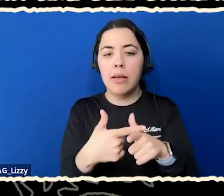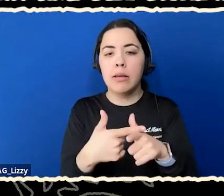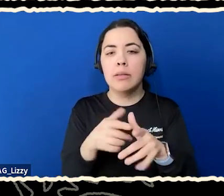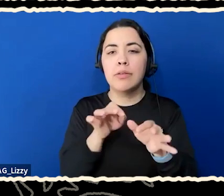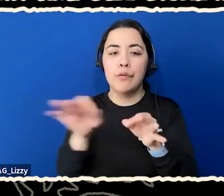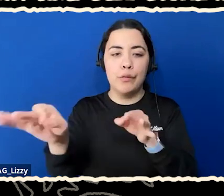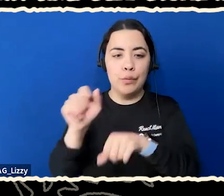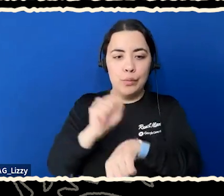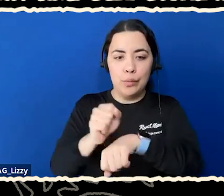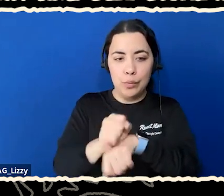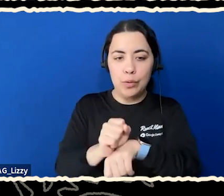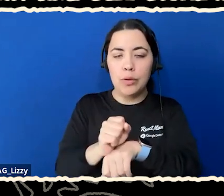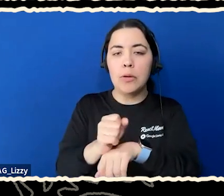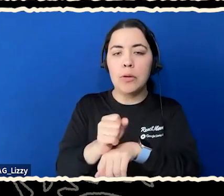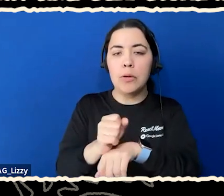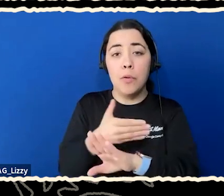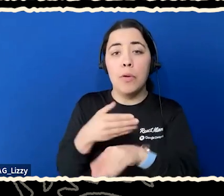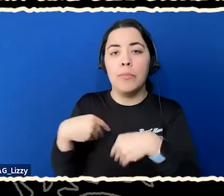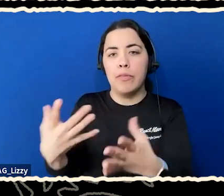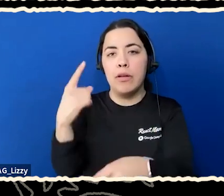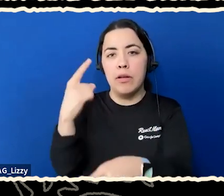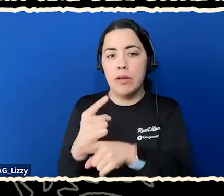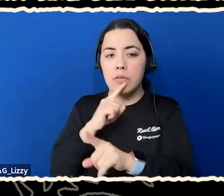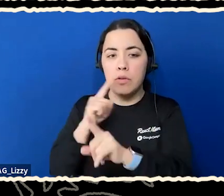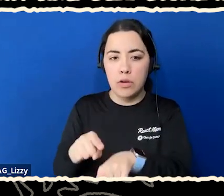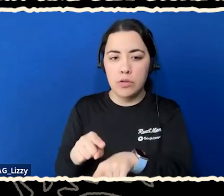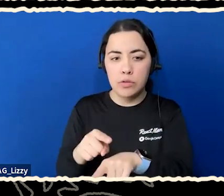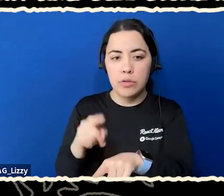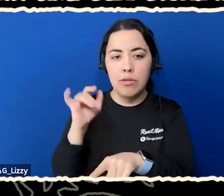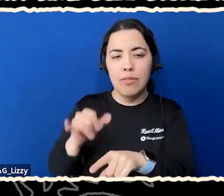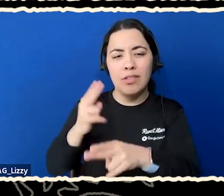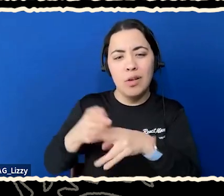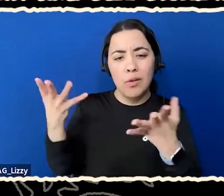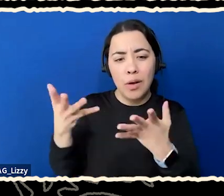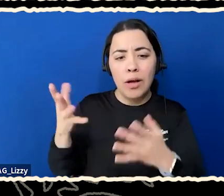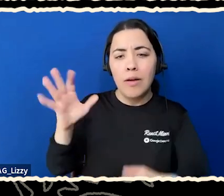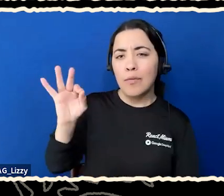or forced reflow, and you should avoid it if possible.